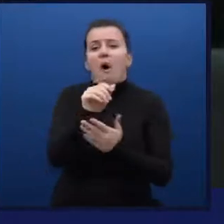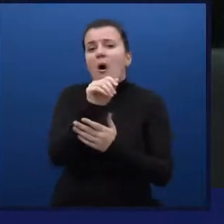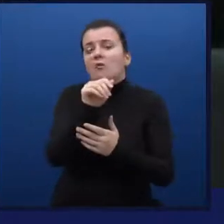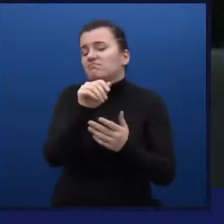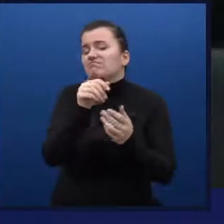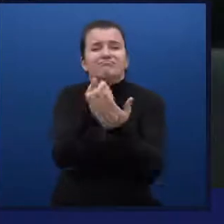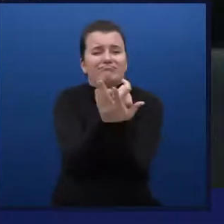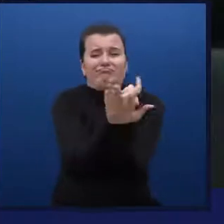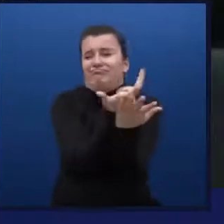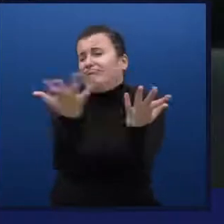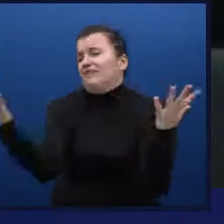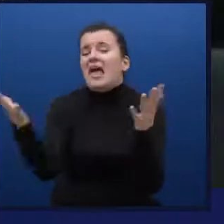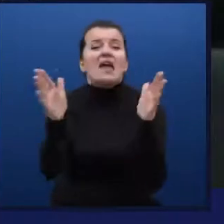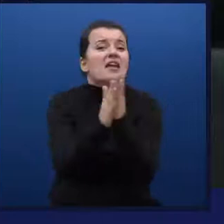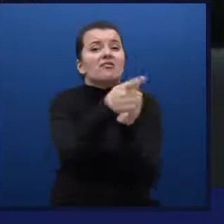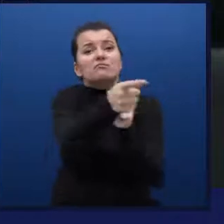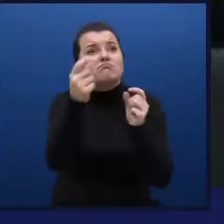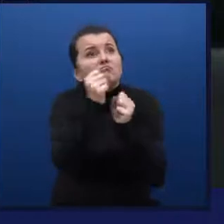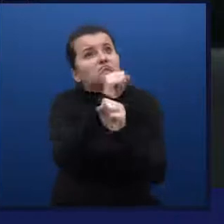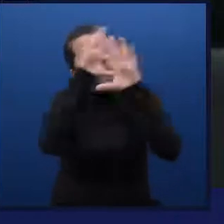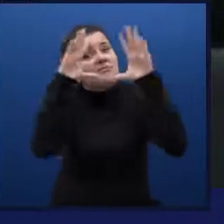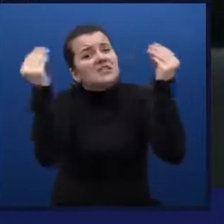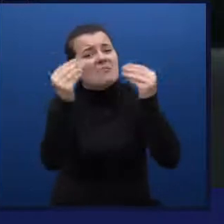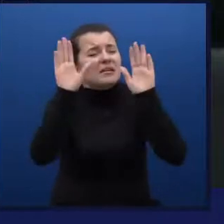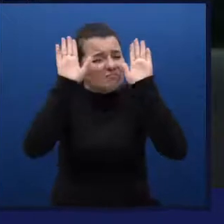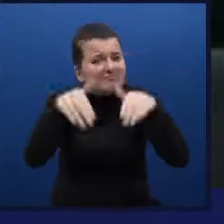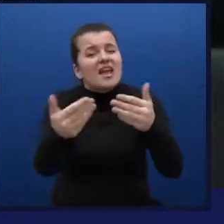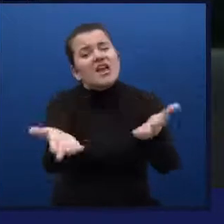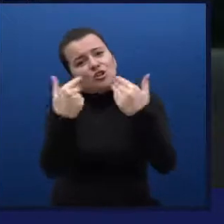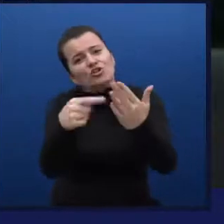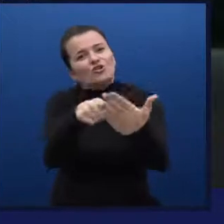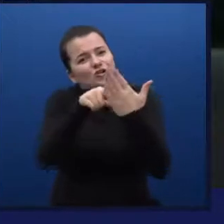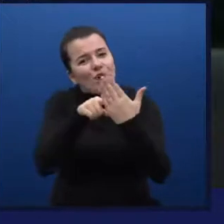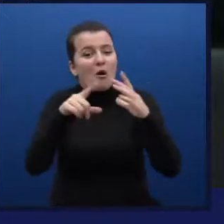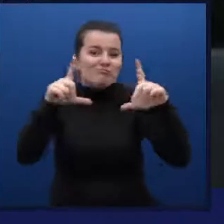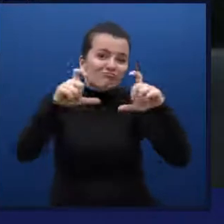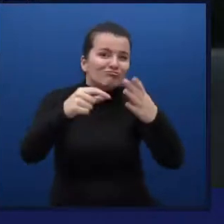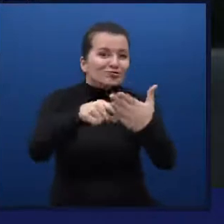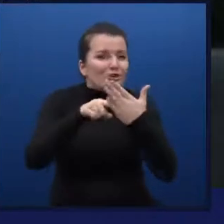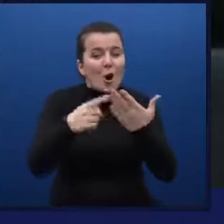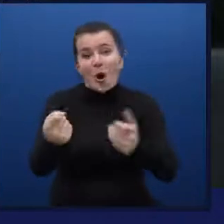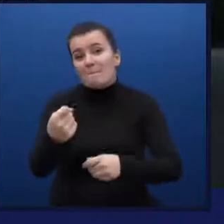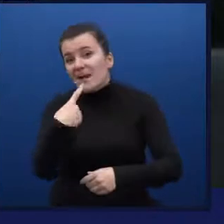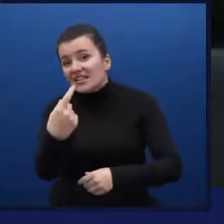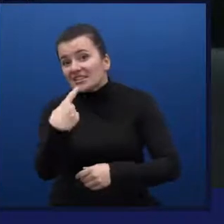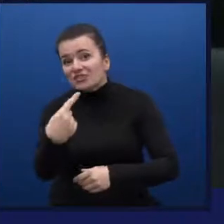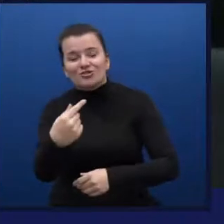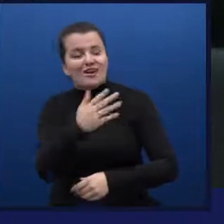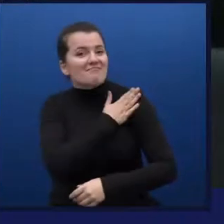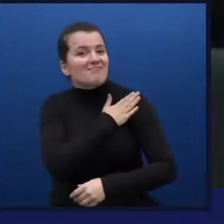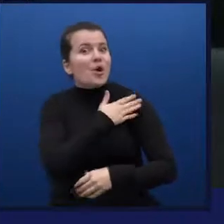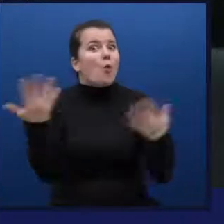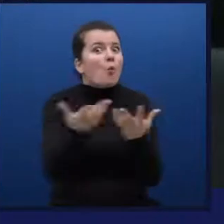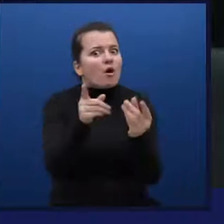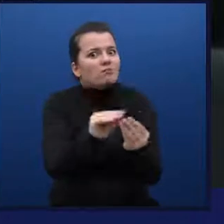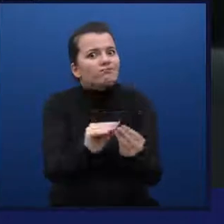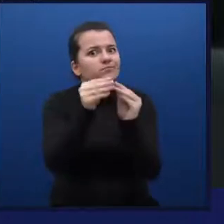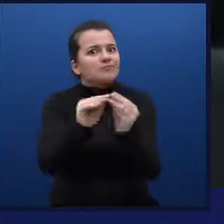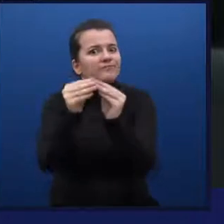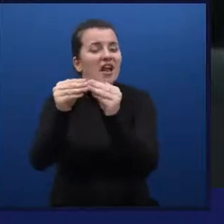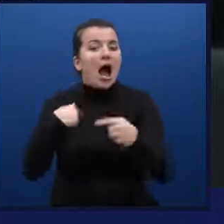usual channels. Send us a message and show us your stuff that you're working on. I'm certainly curious. And